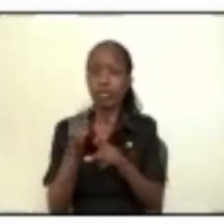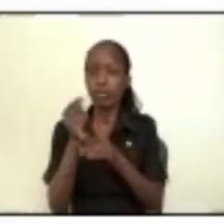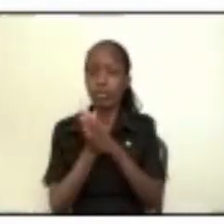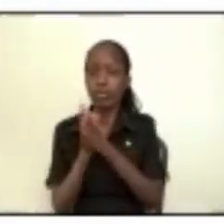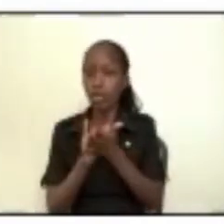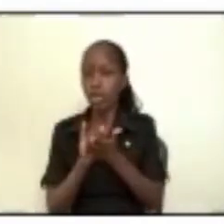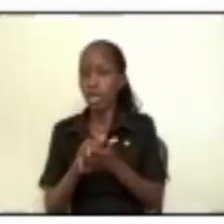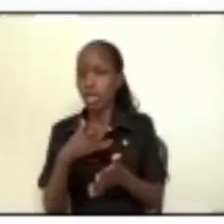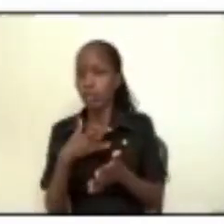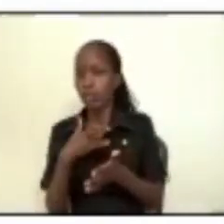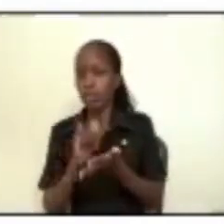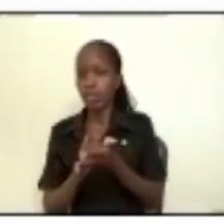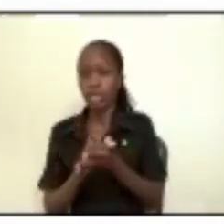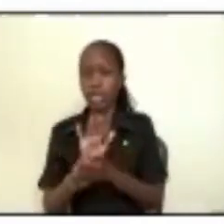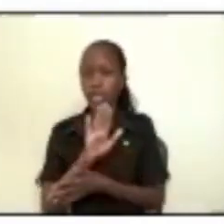they hit